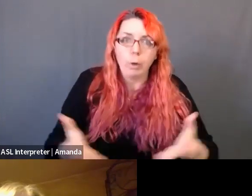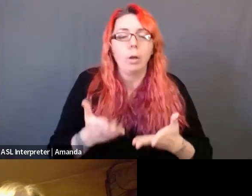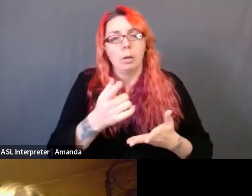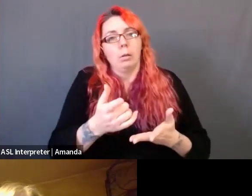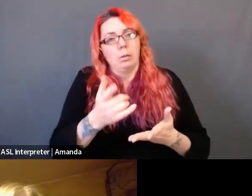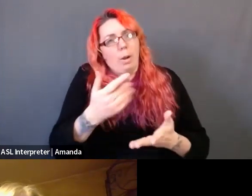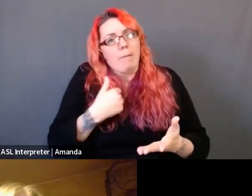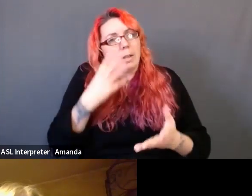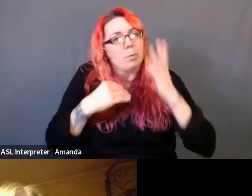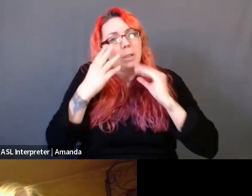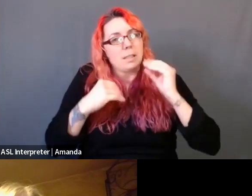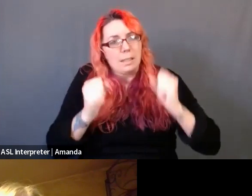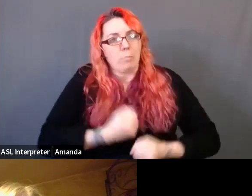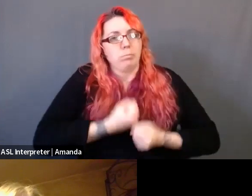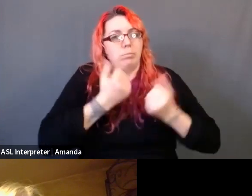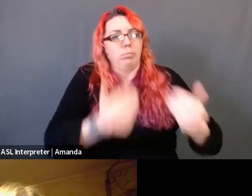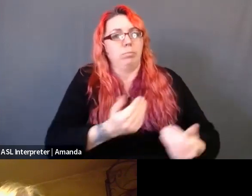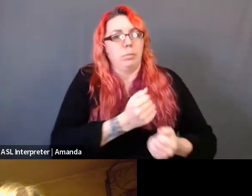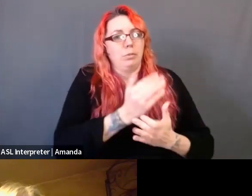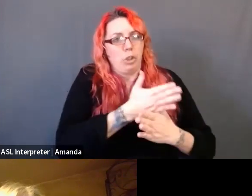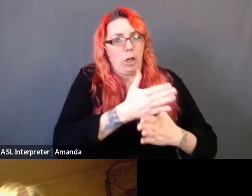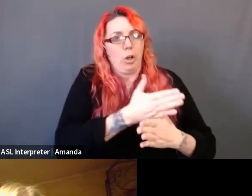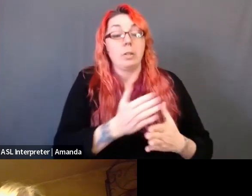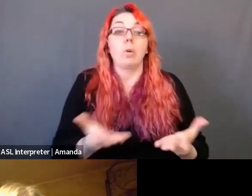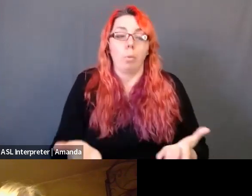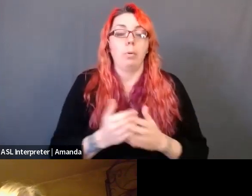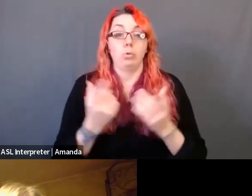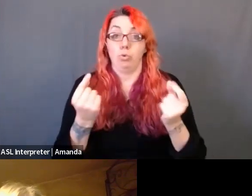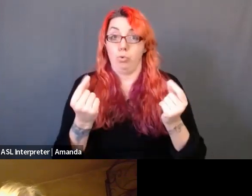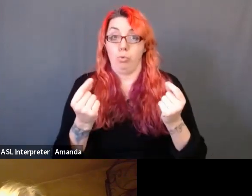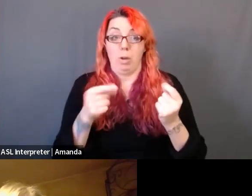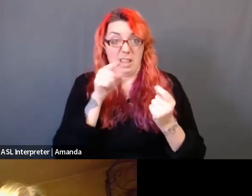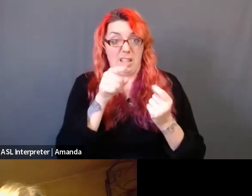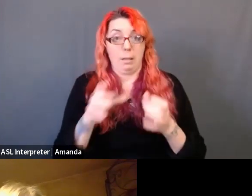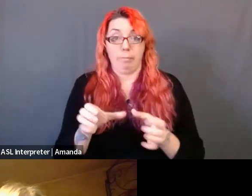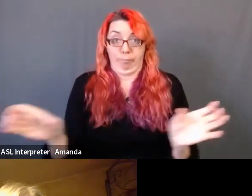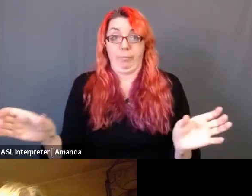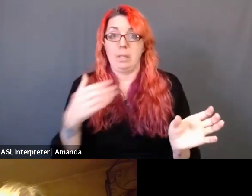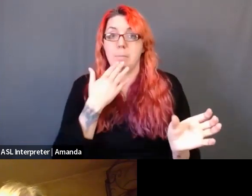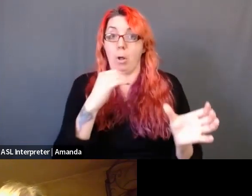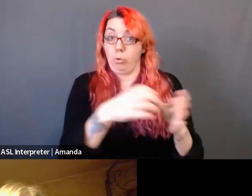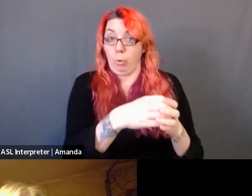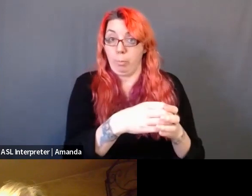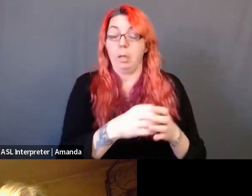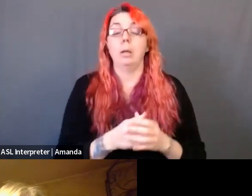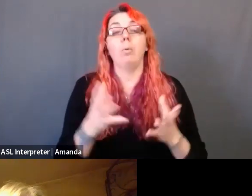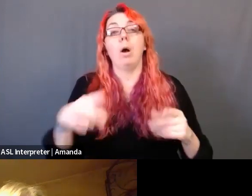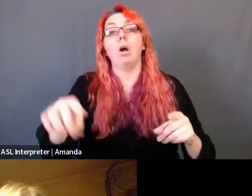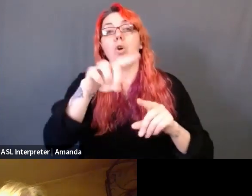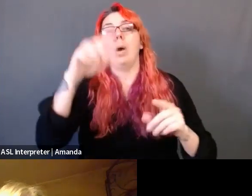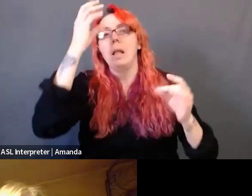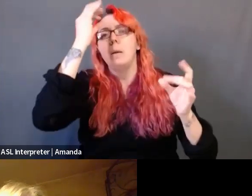So process is that you're going to go off in your small groups and you're going to think about situations that you've had to